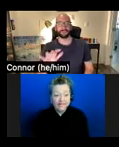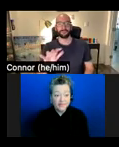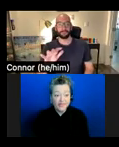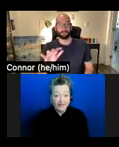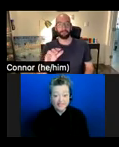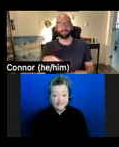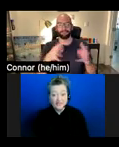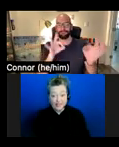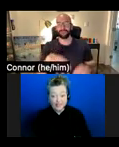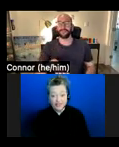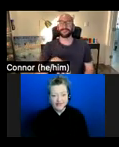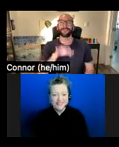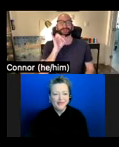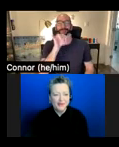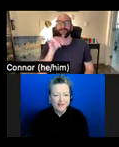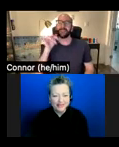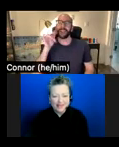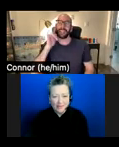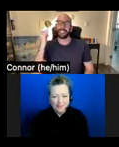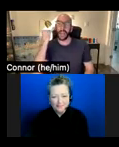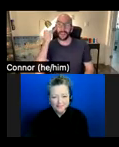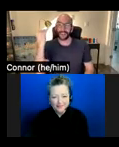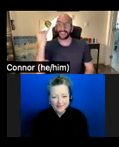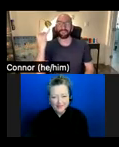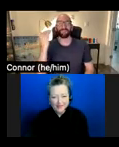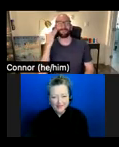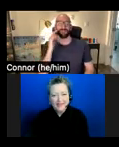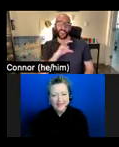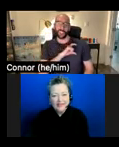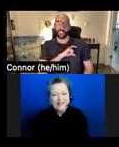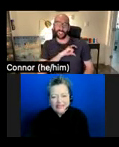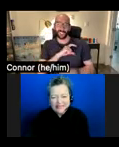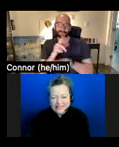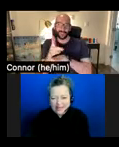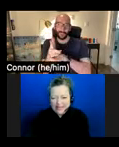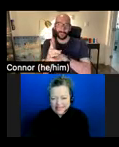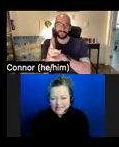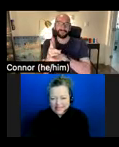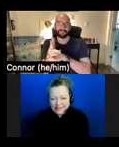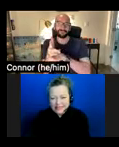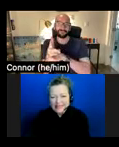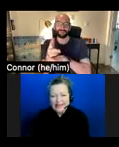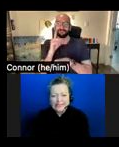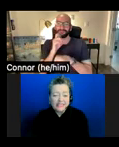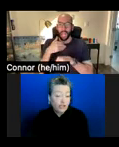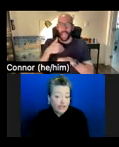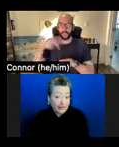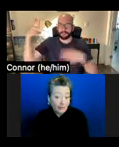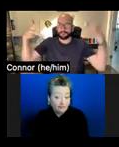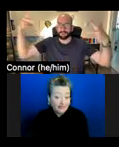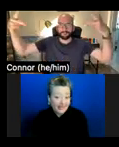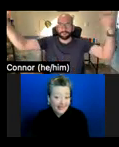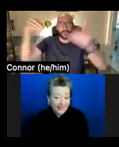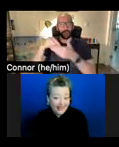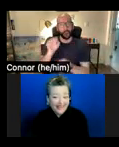And this is what threads looks like. If we click on threads, there we go. Now it's come up. Kind of the same idea as a security